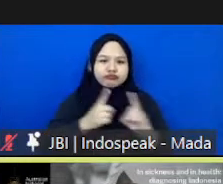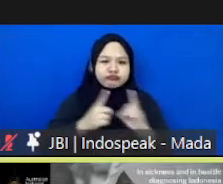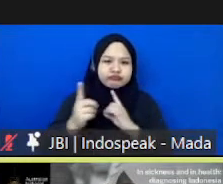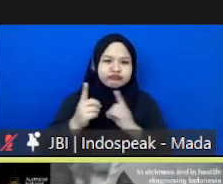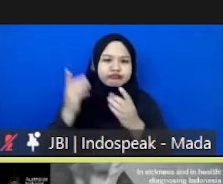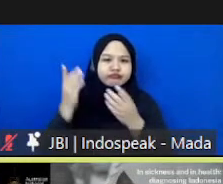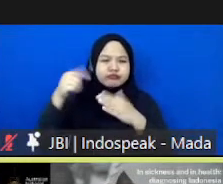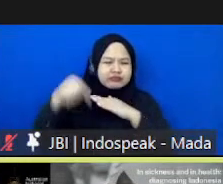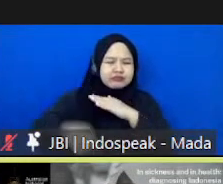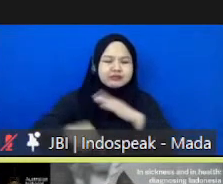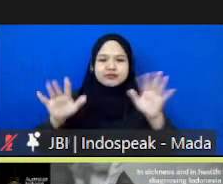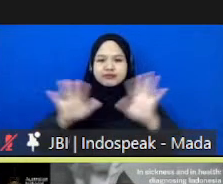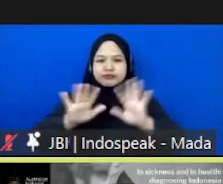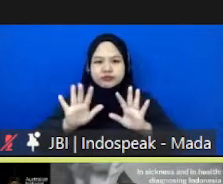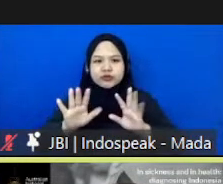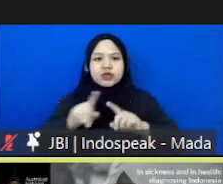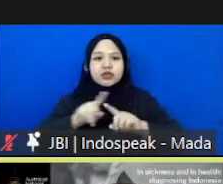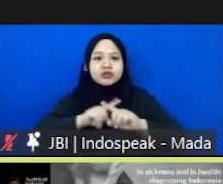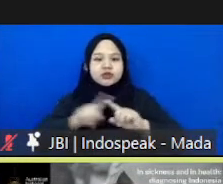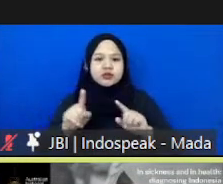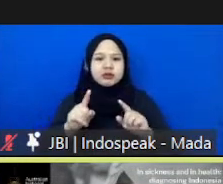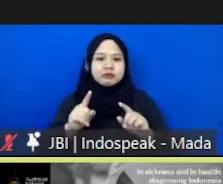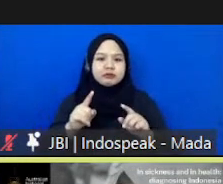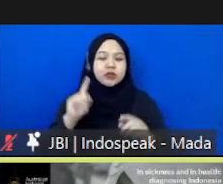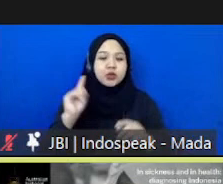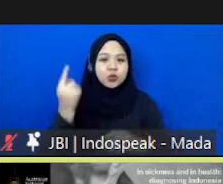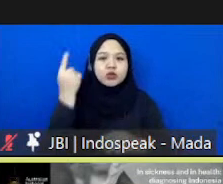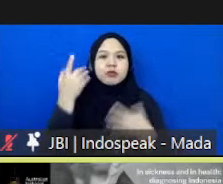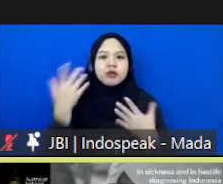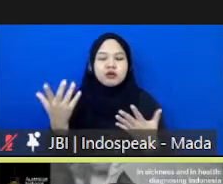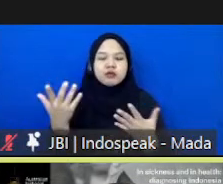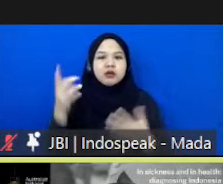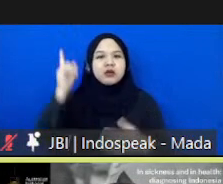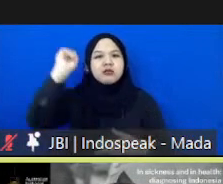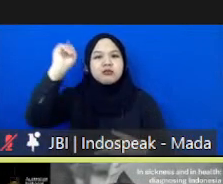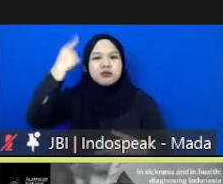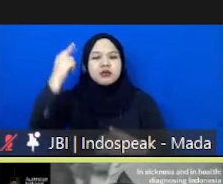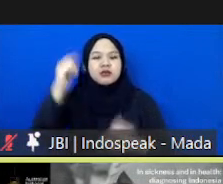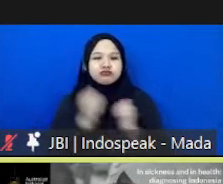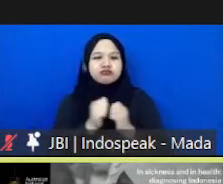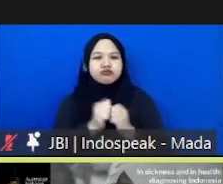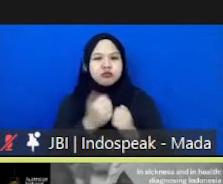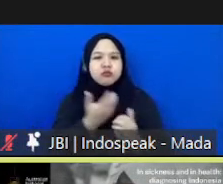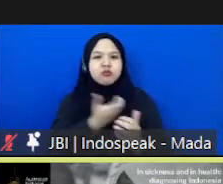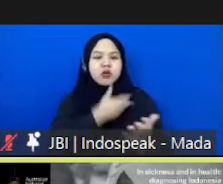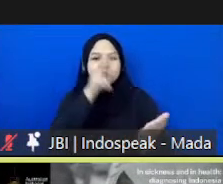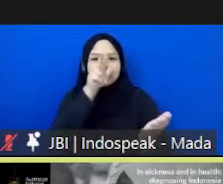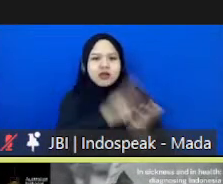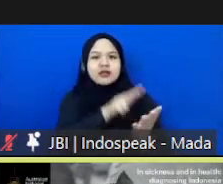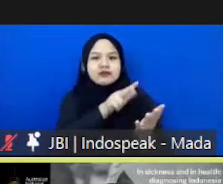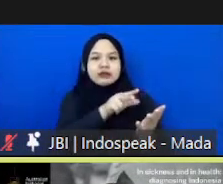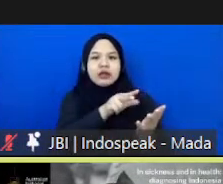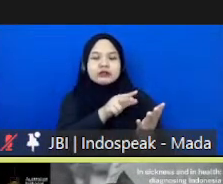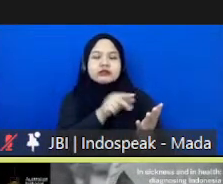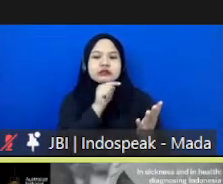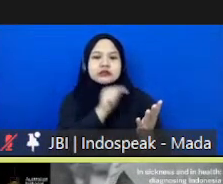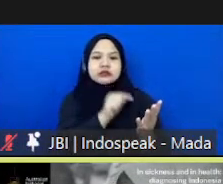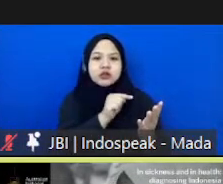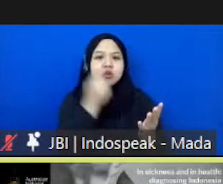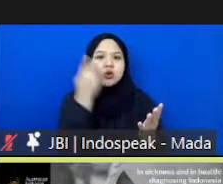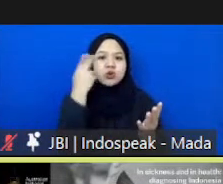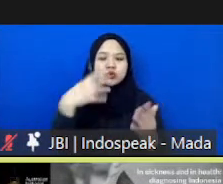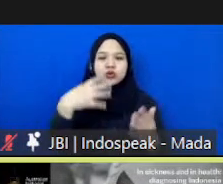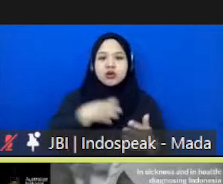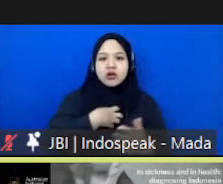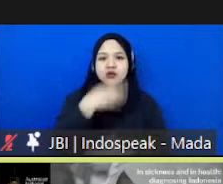what that meant for Indonesia was that the government committed to eradicate the discrimination against people with